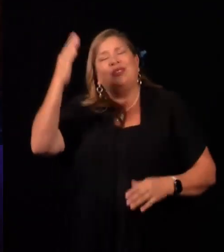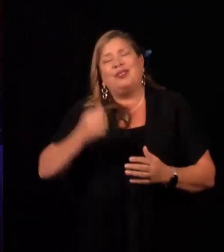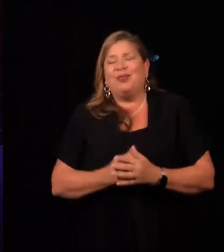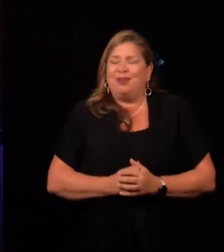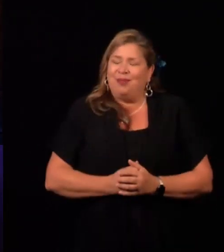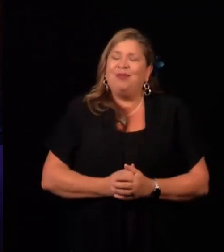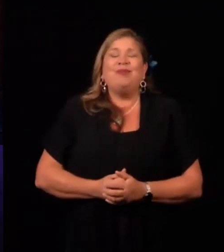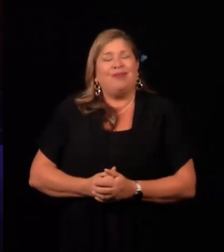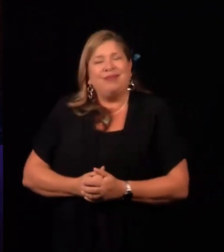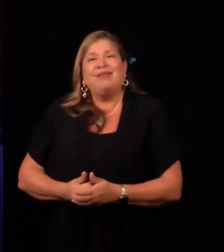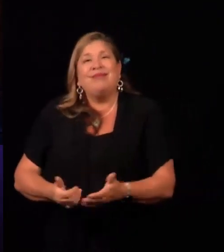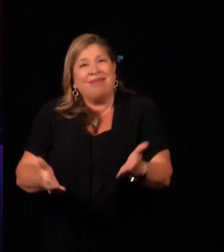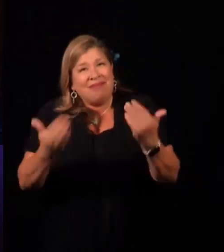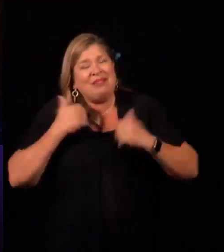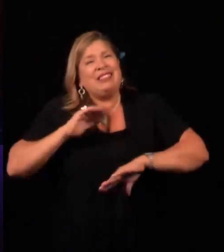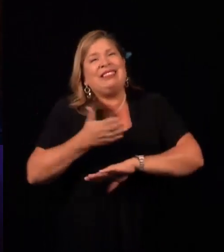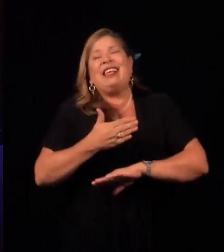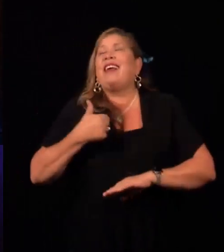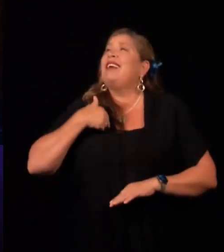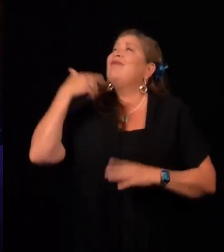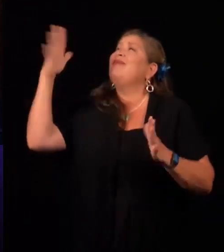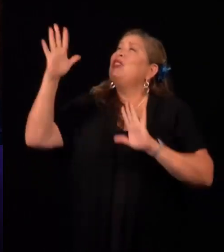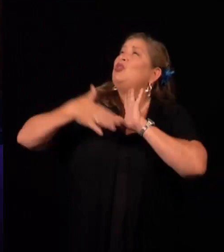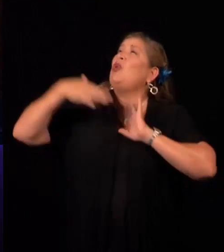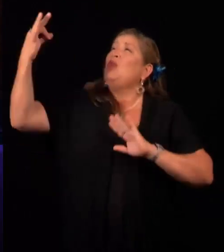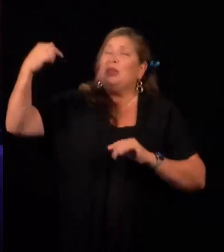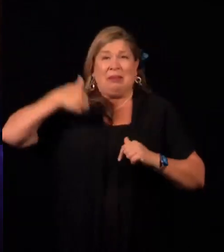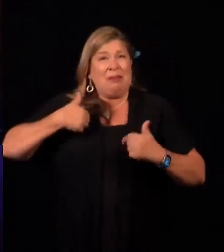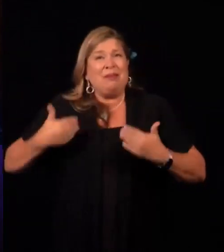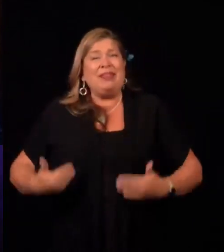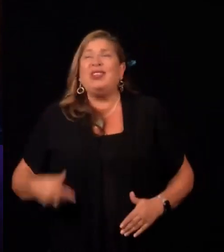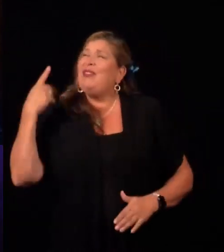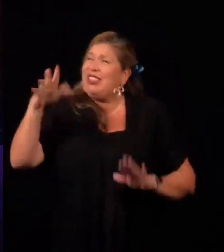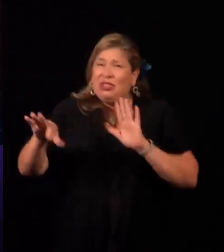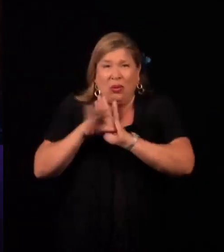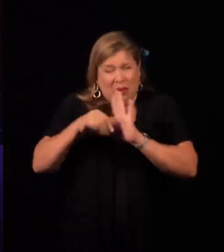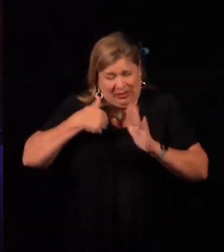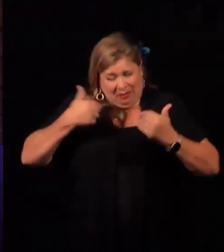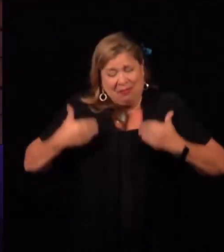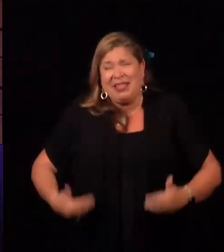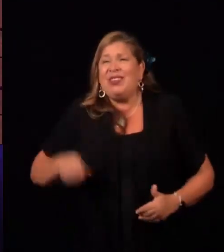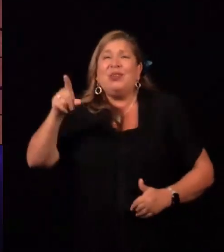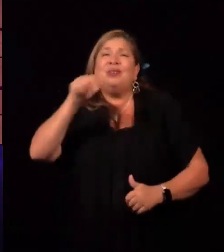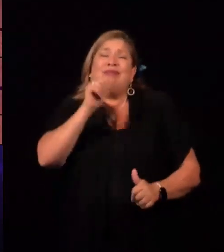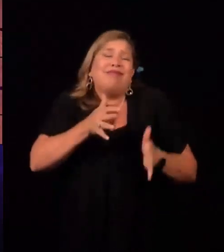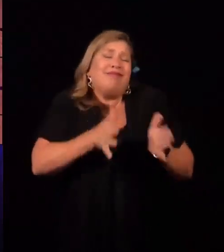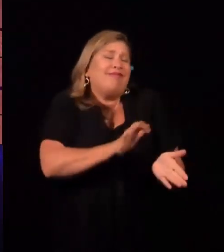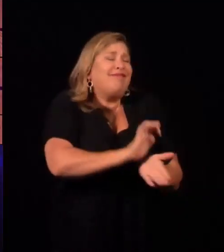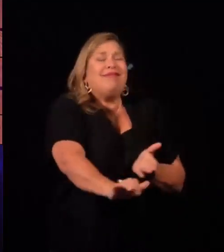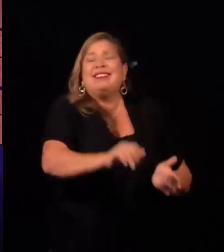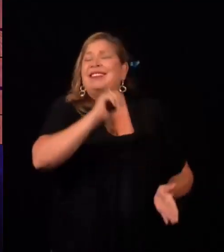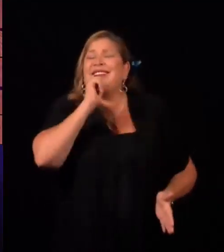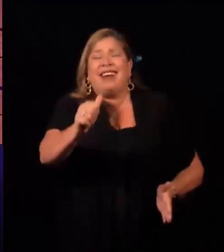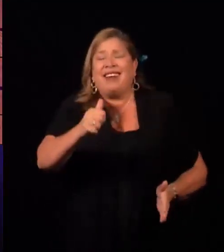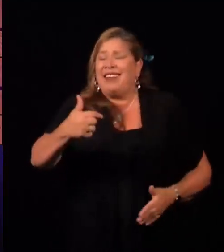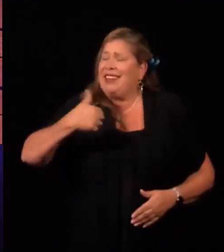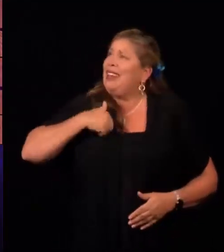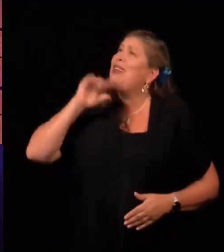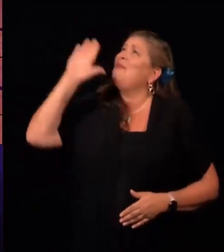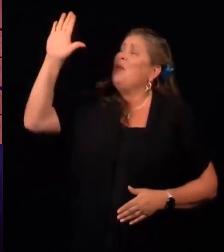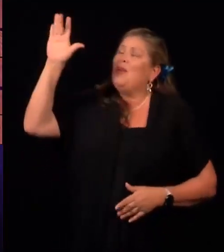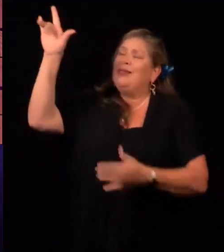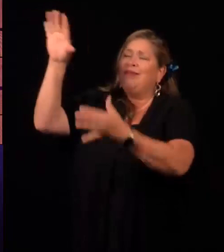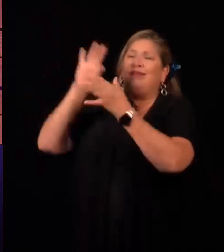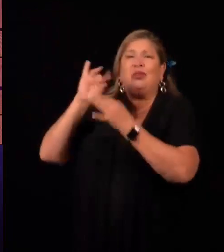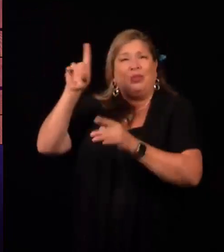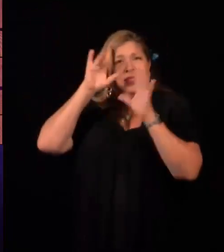Let's sing out, "I am chosen" together. "I am chosen, not forsaken. I